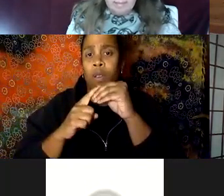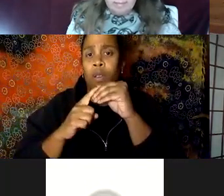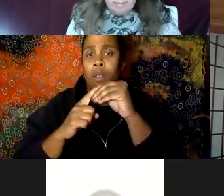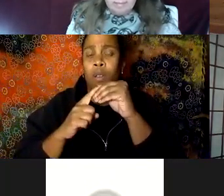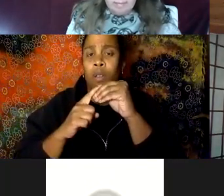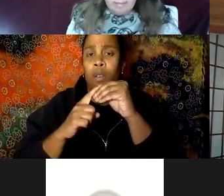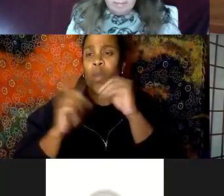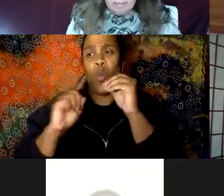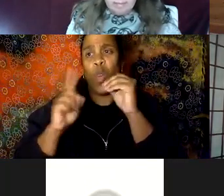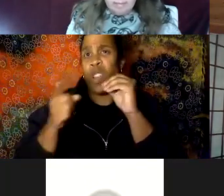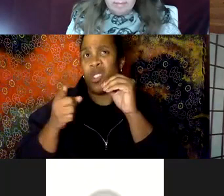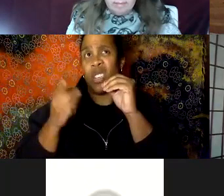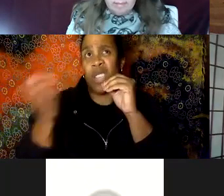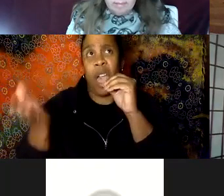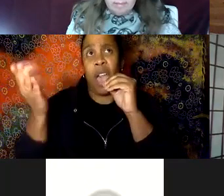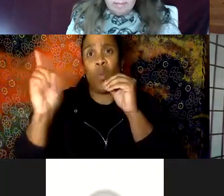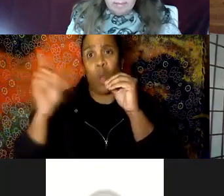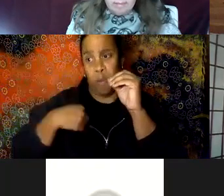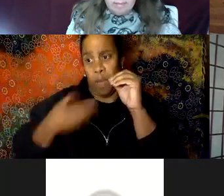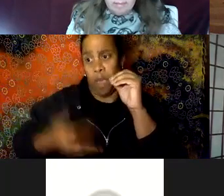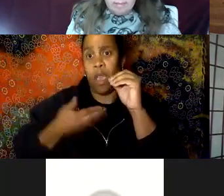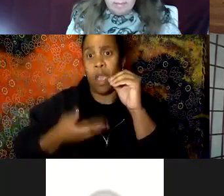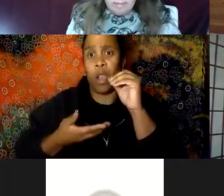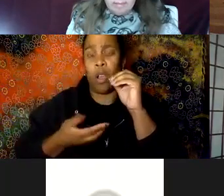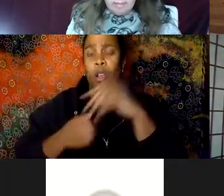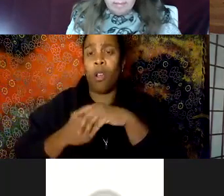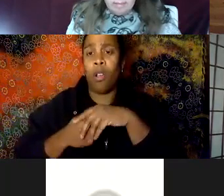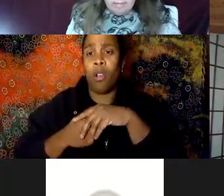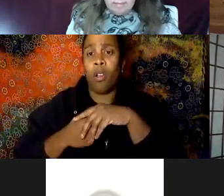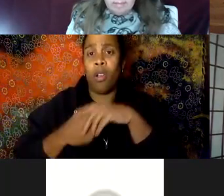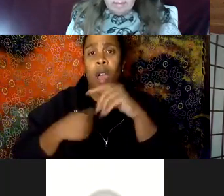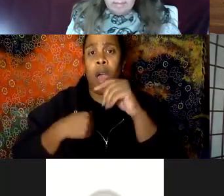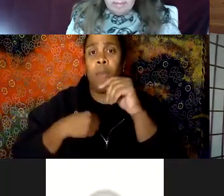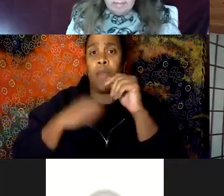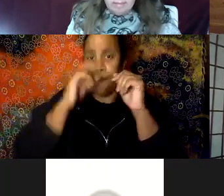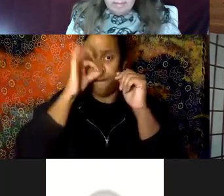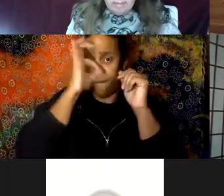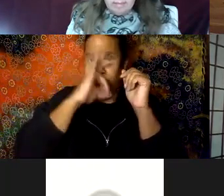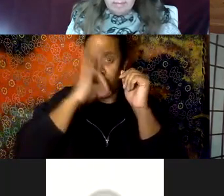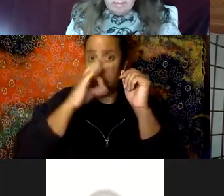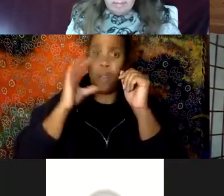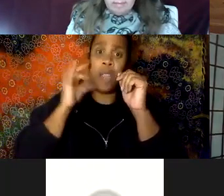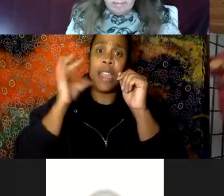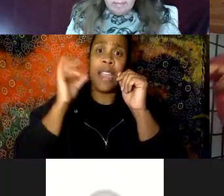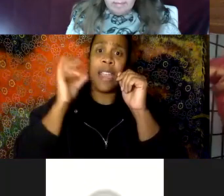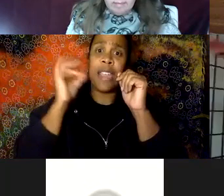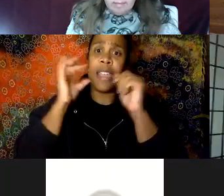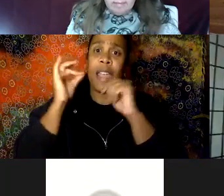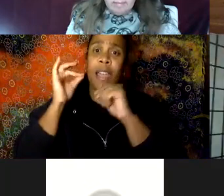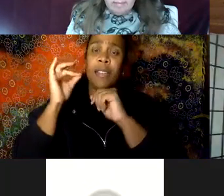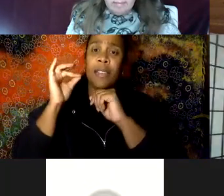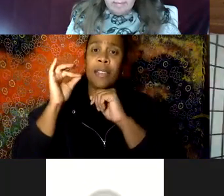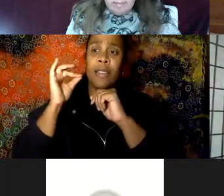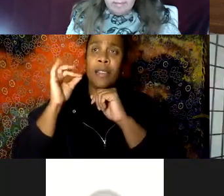where she's at and where I'm at. And I've been fostering some cats. I had